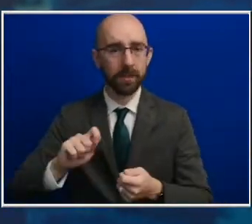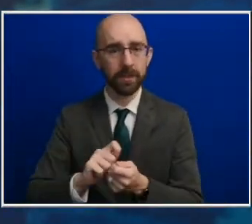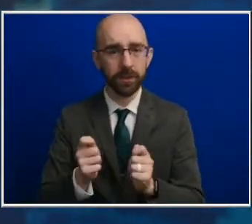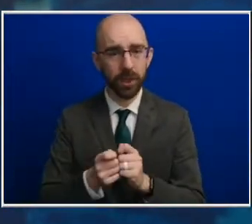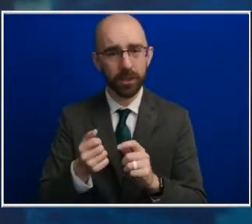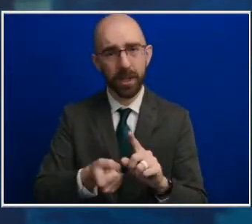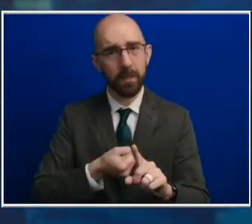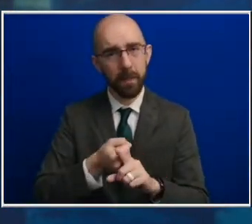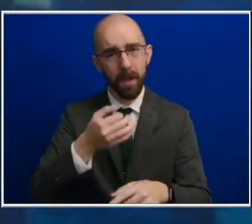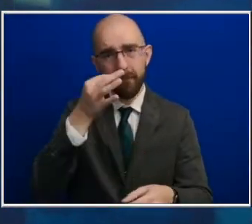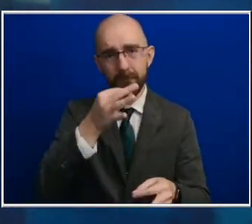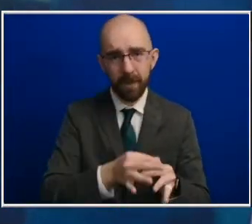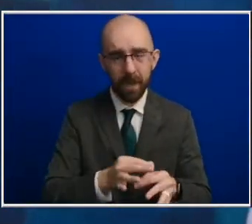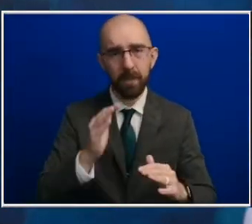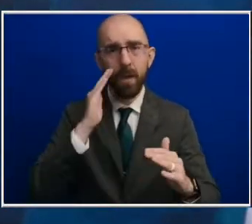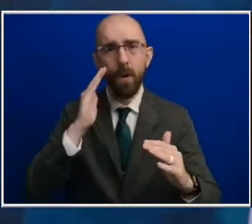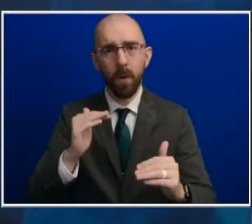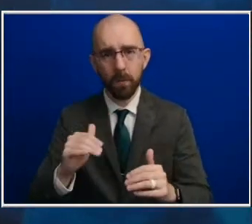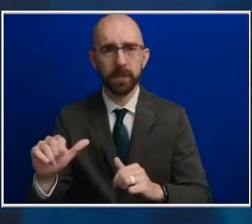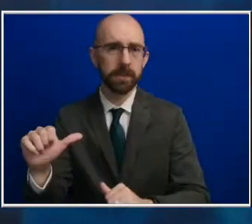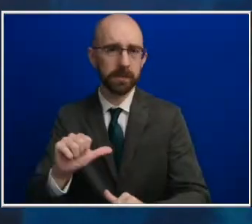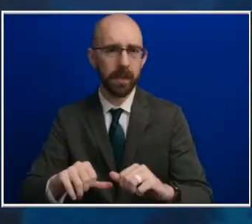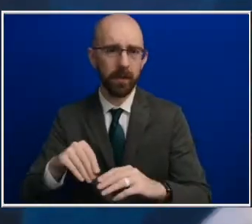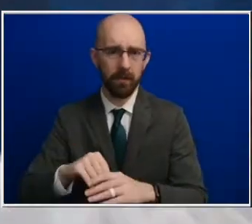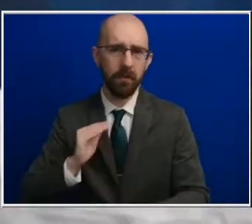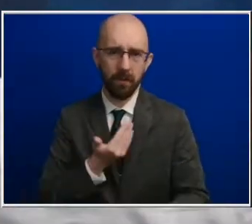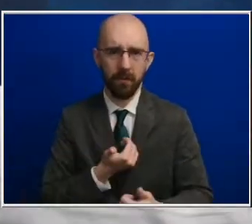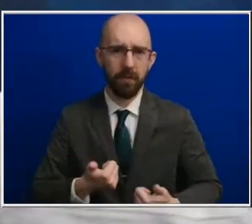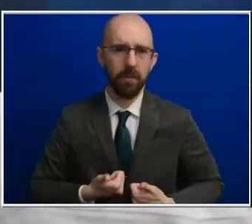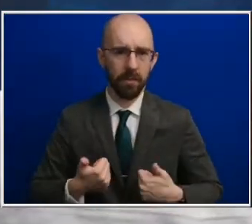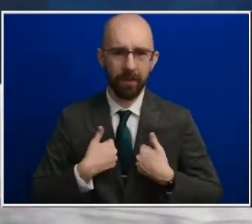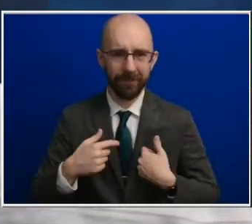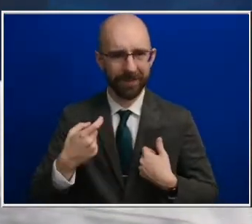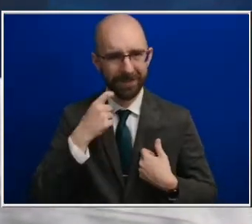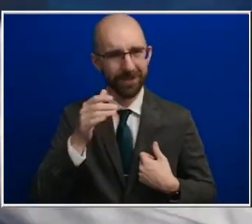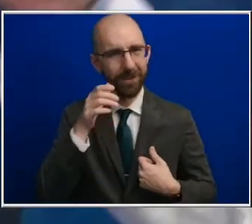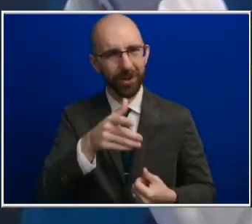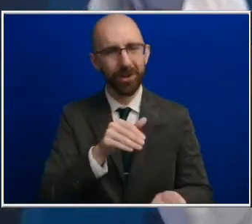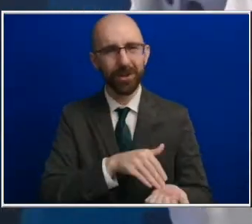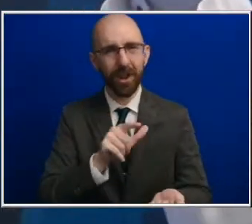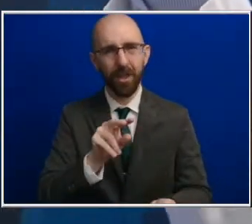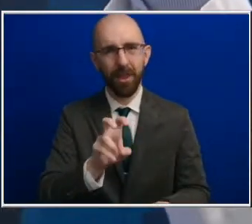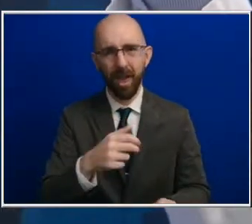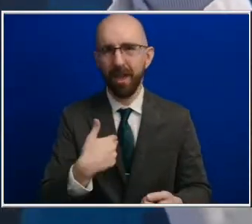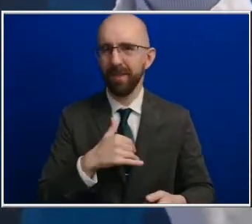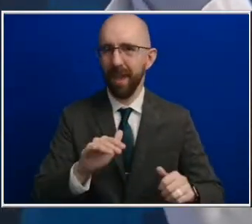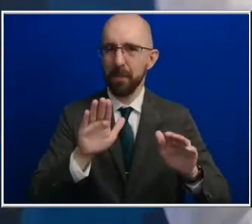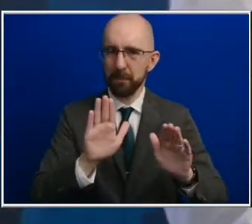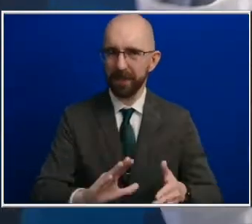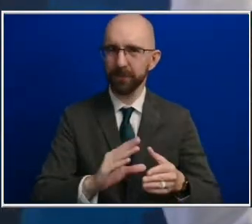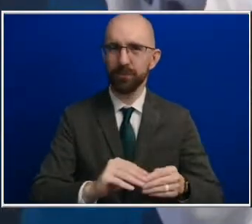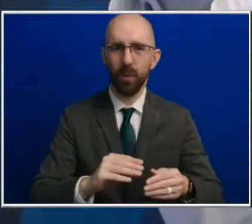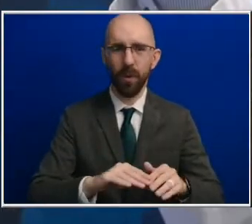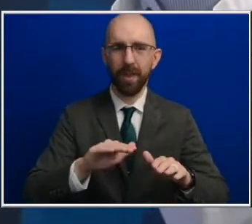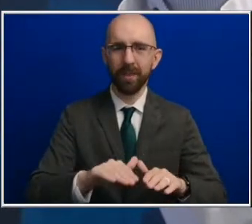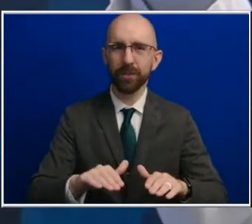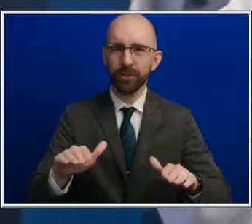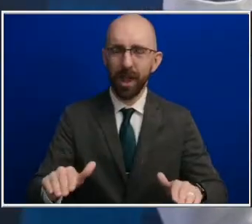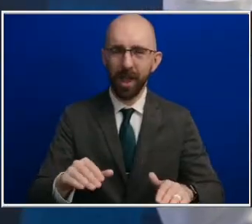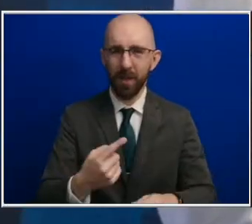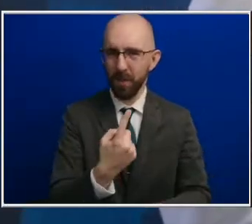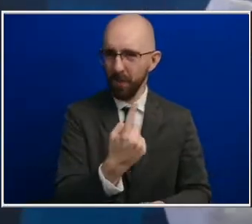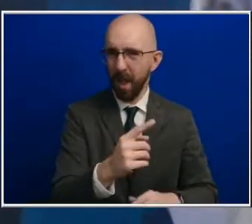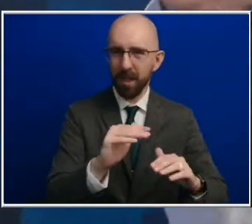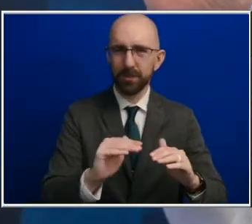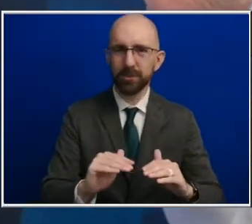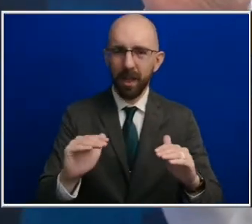faith, hope, and science in our lives. You just heard Dr. Love tell that amazing story, that young child, this one child